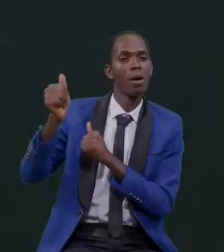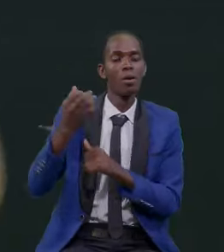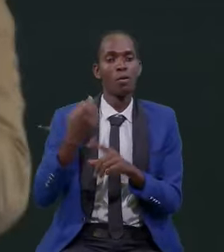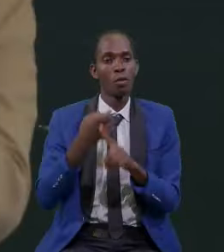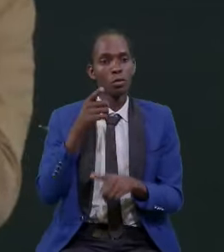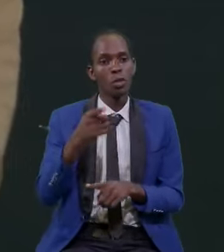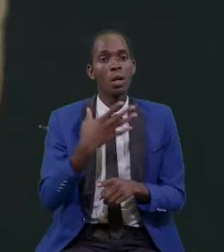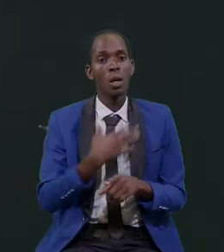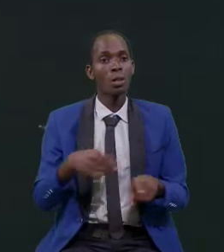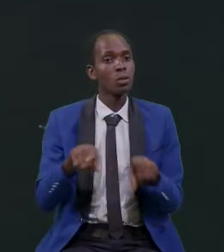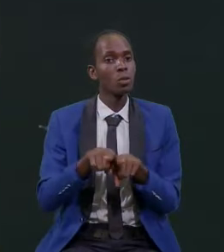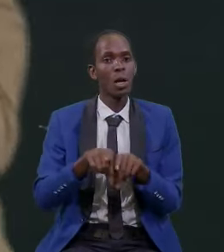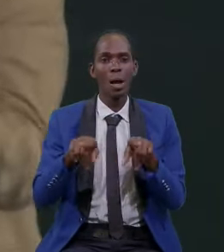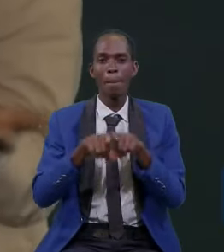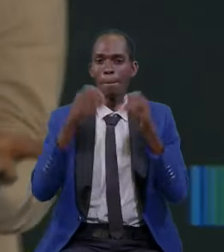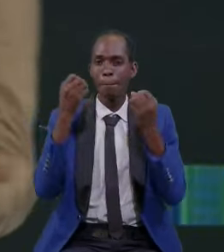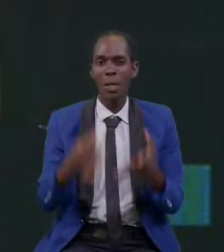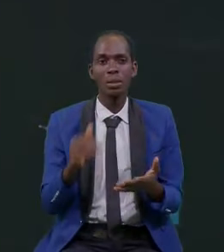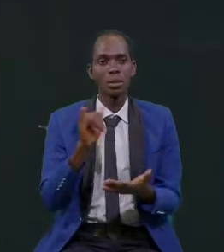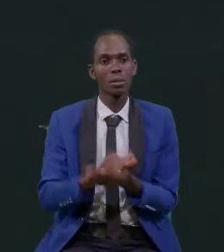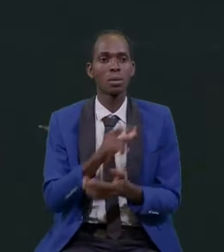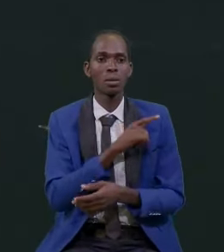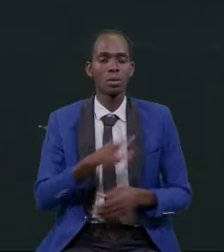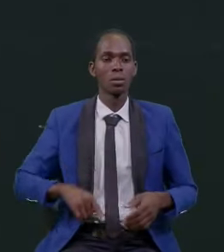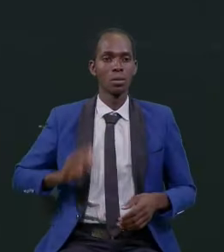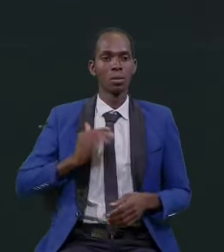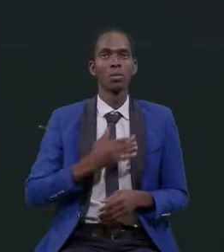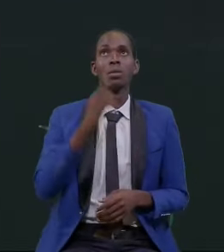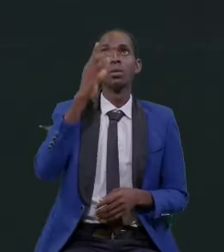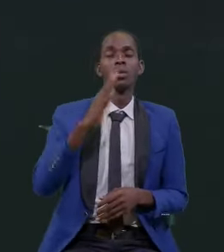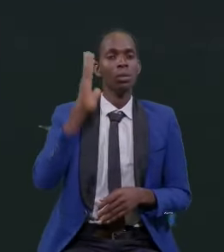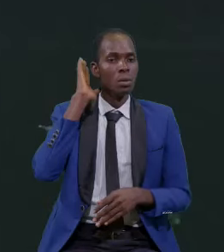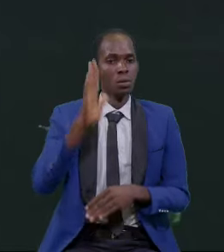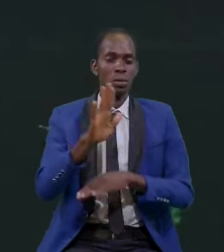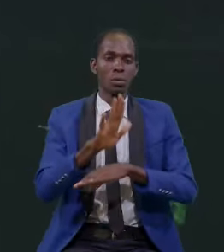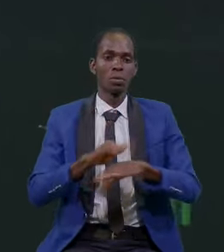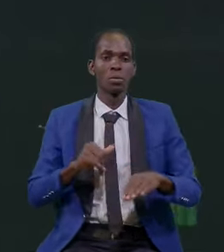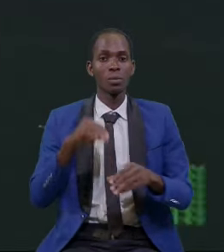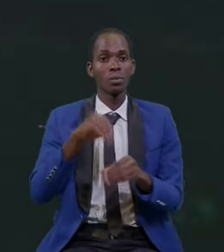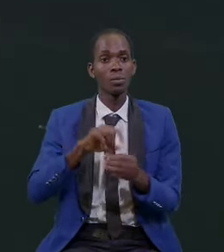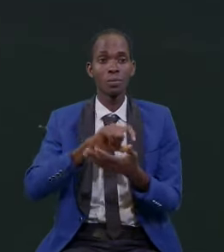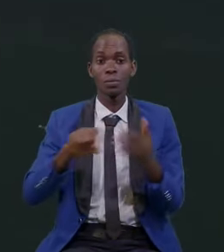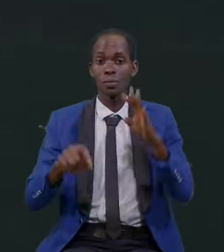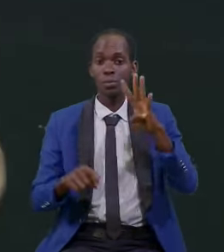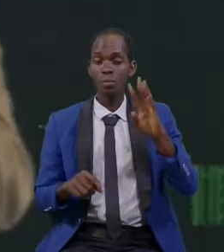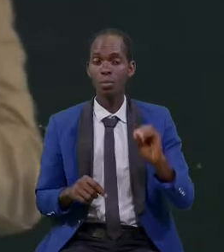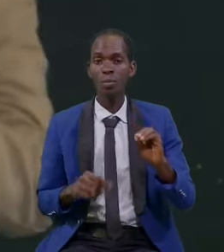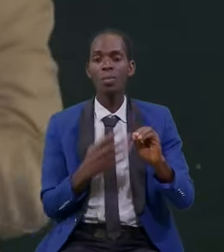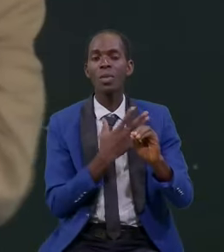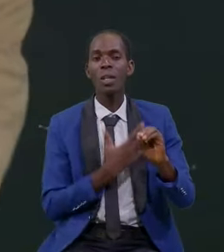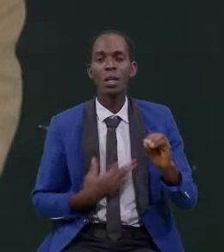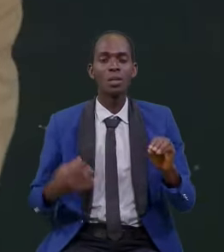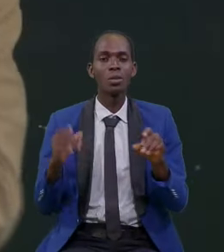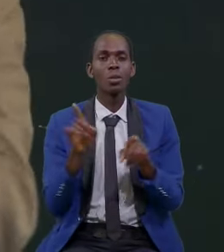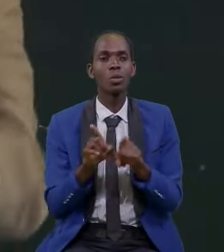our God shall call. And then in verse 40, in order to tell them, and with many other words did